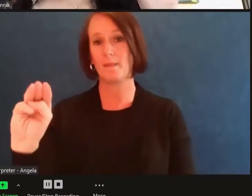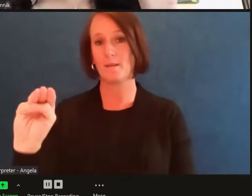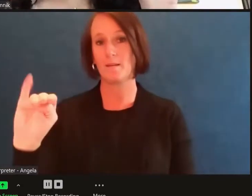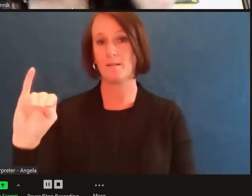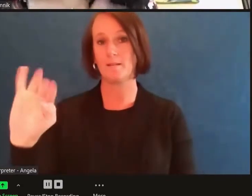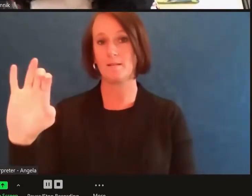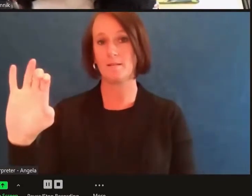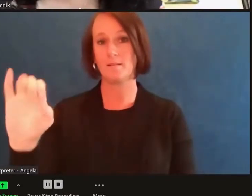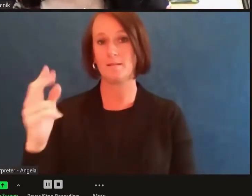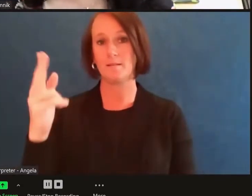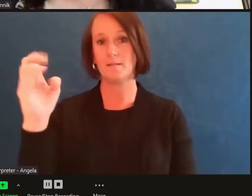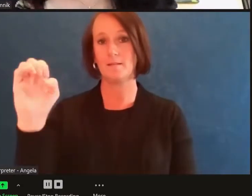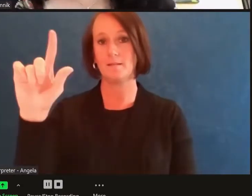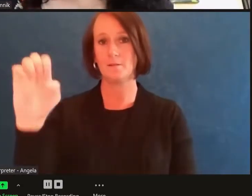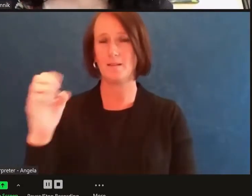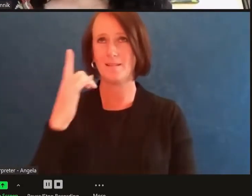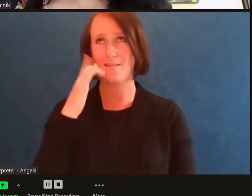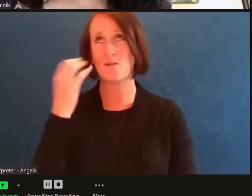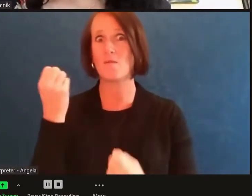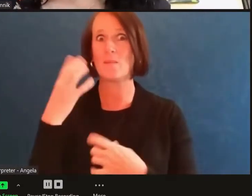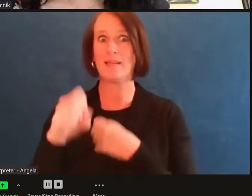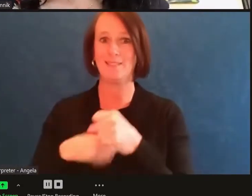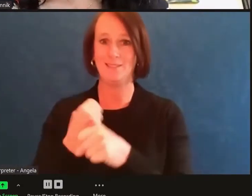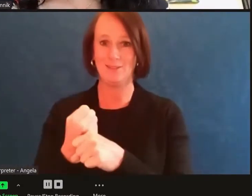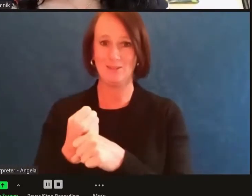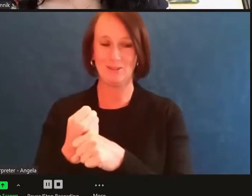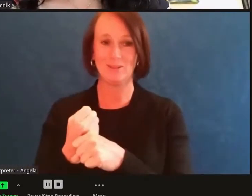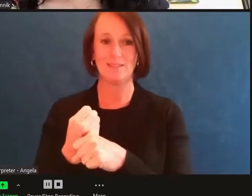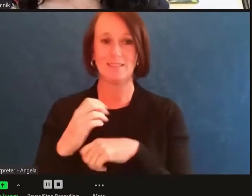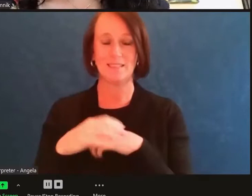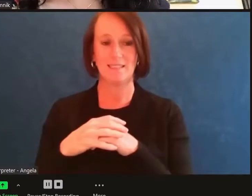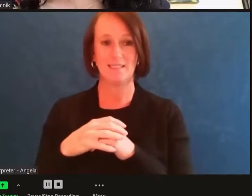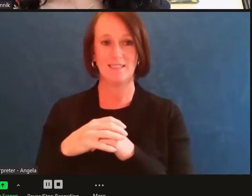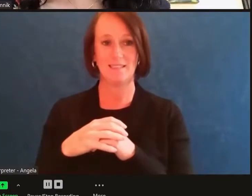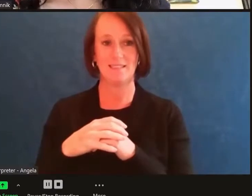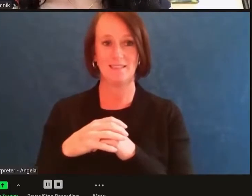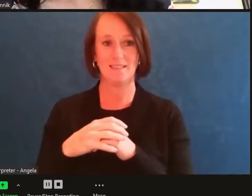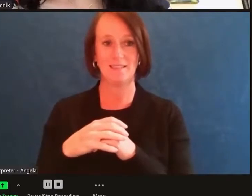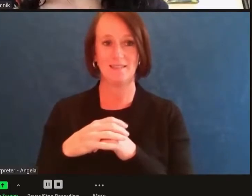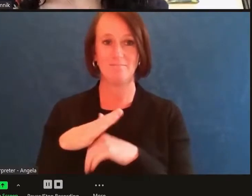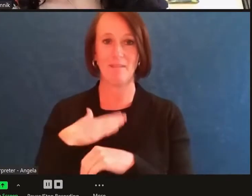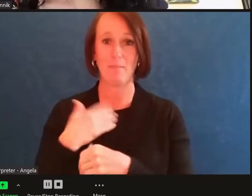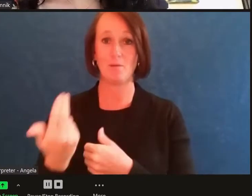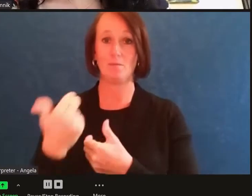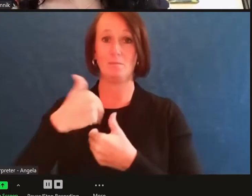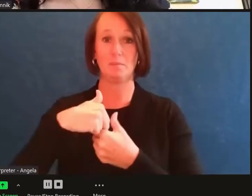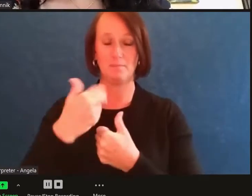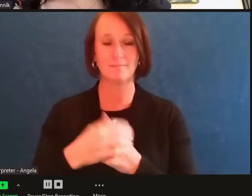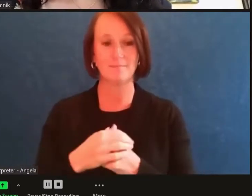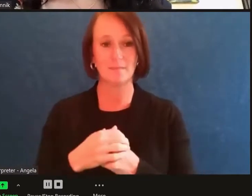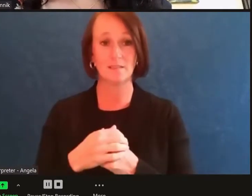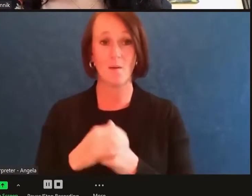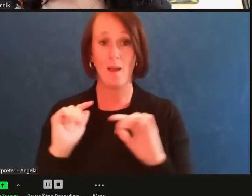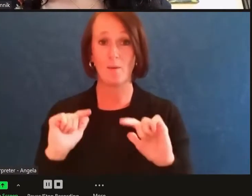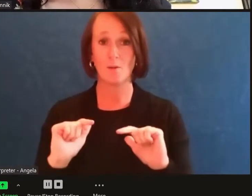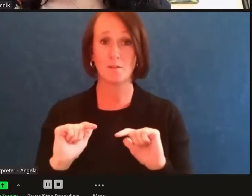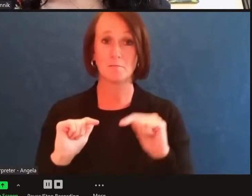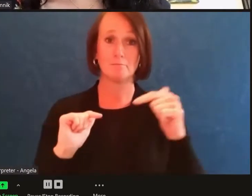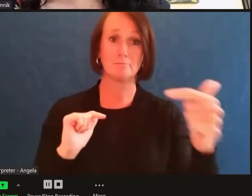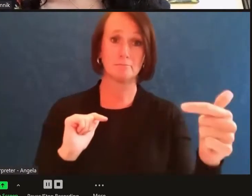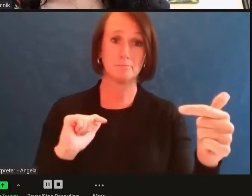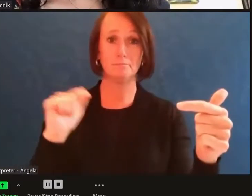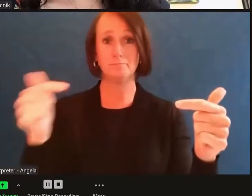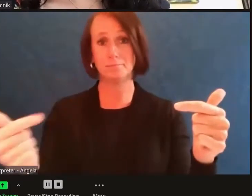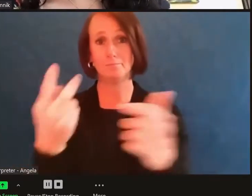known Michelle for a lot of years, and I'm pleased to have her here. So I'll just give it over to Eric and